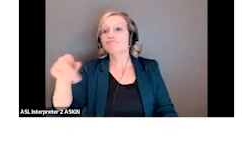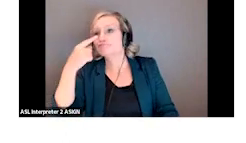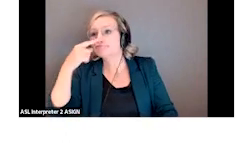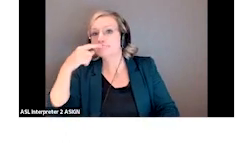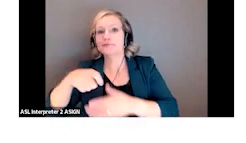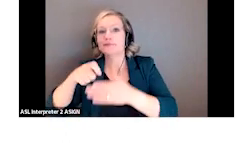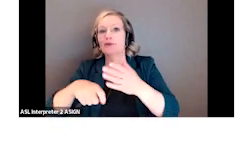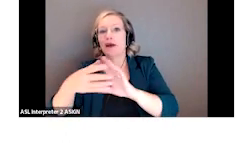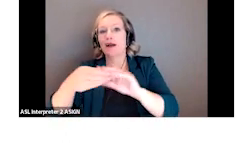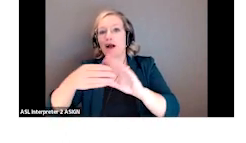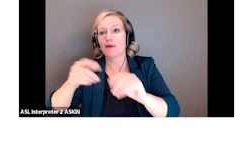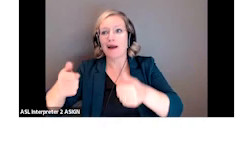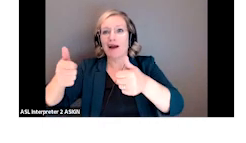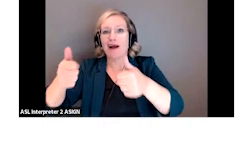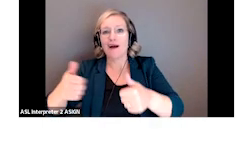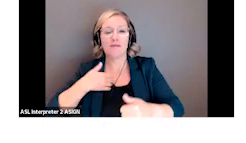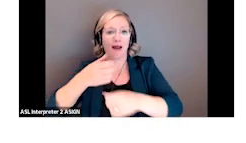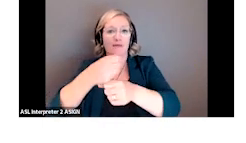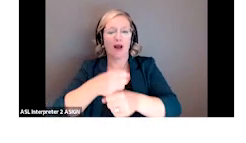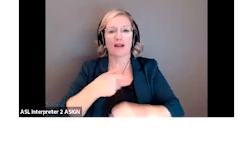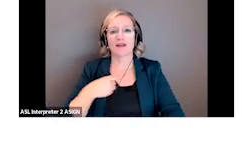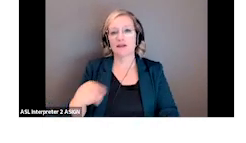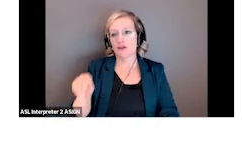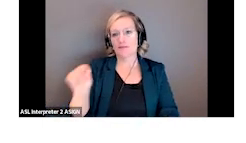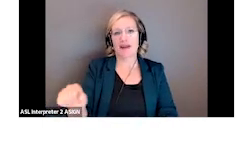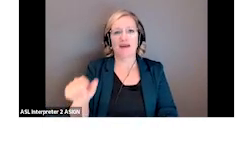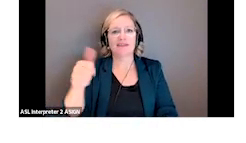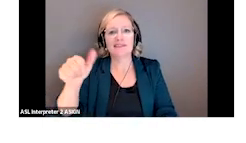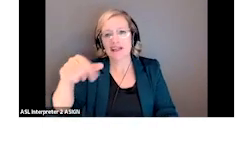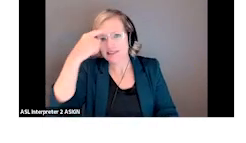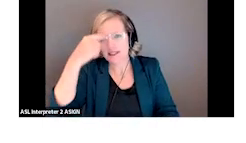review. And it was all very nefarious.